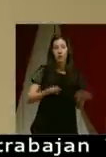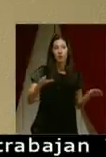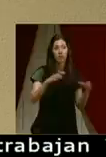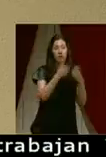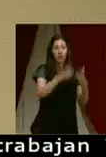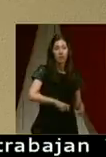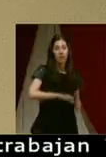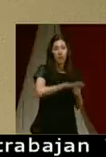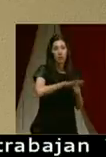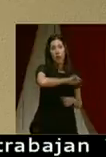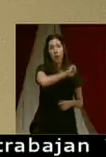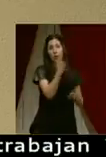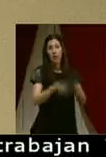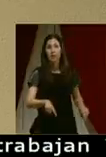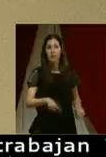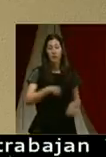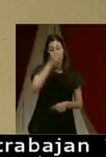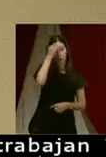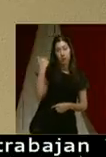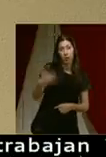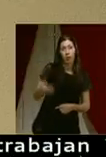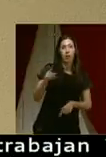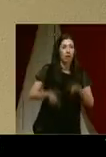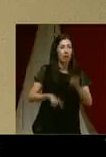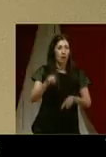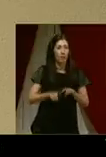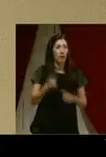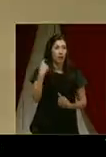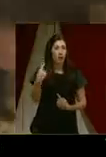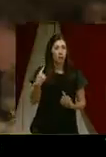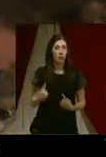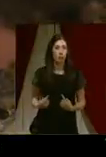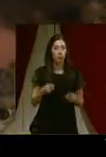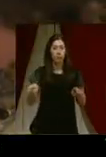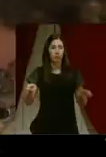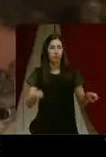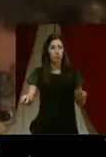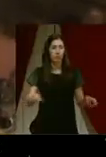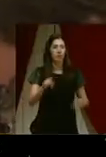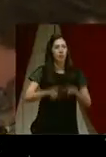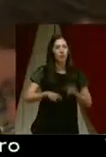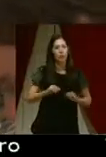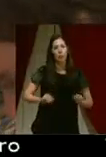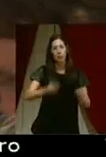value this, but those that work on the other side of the coin really underestimate this component.